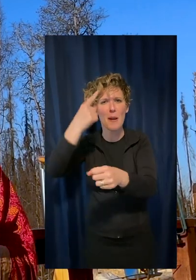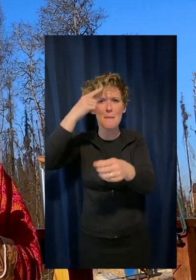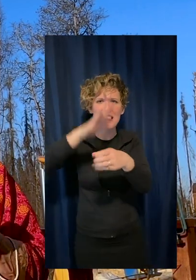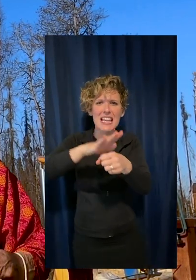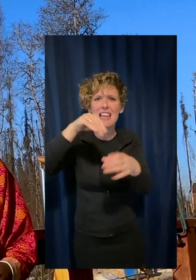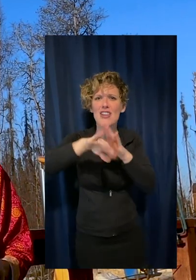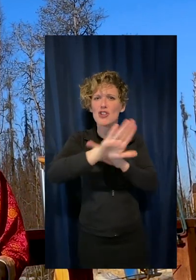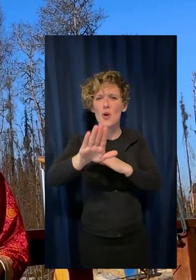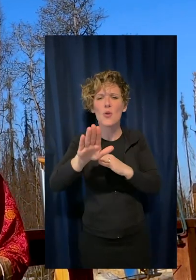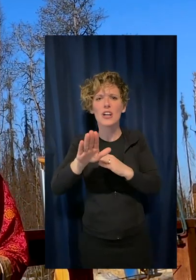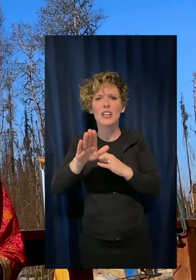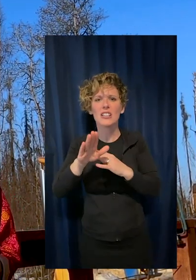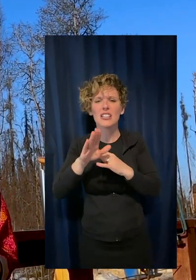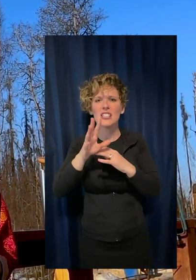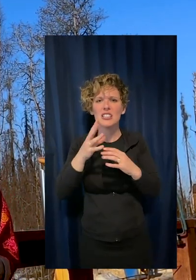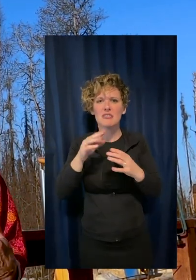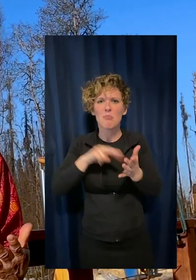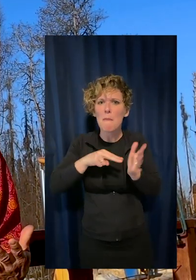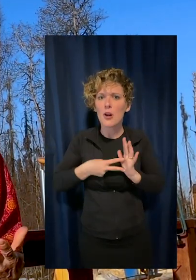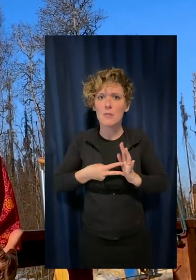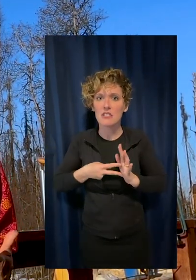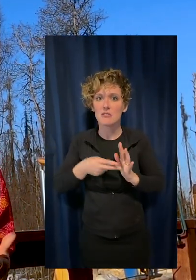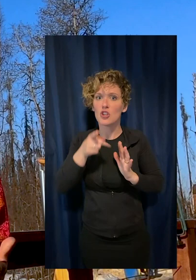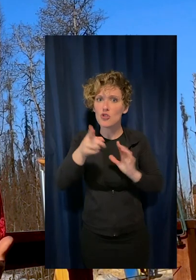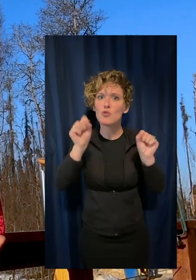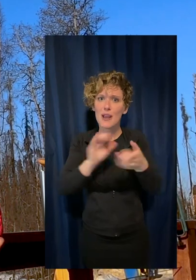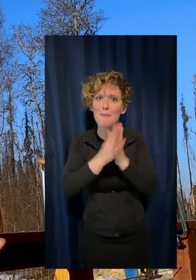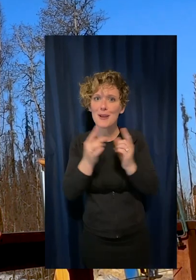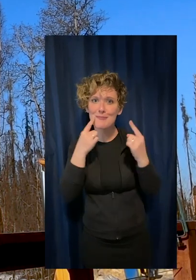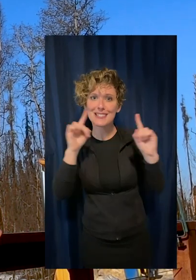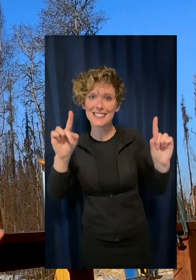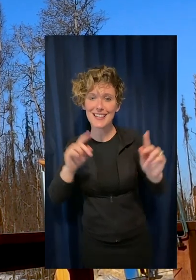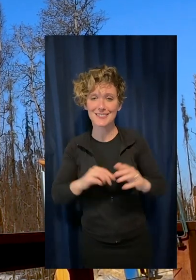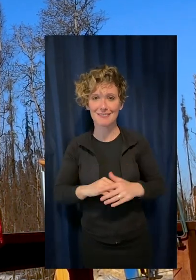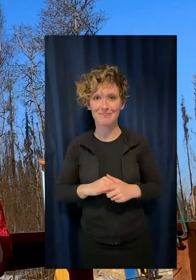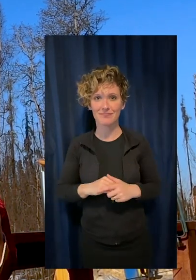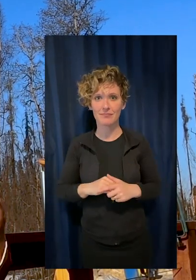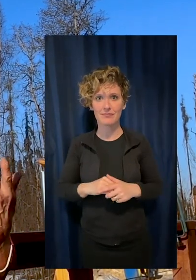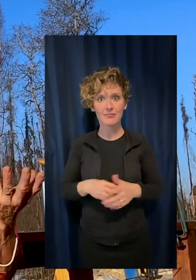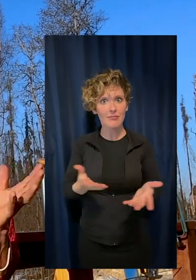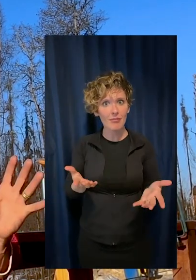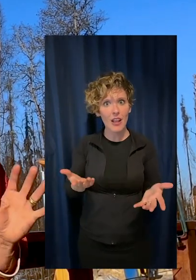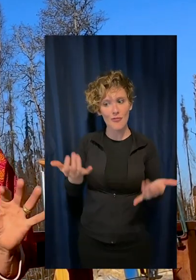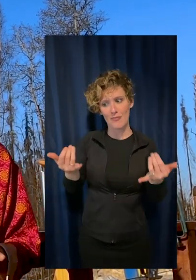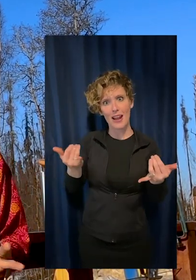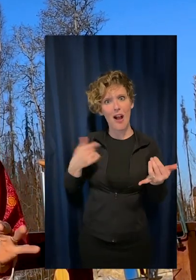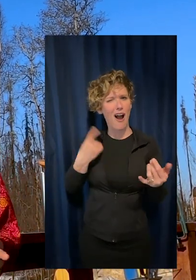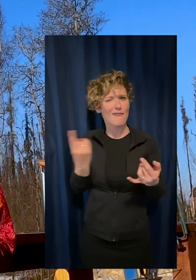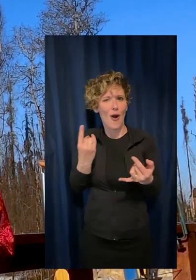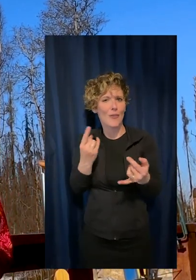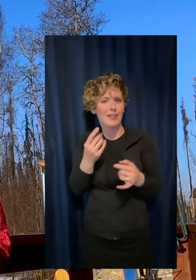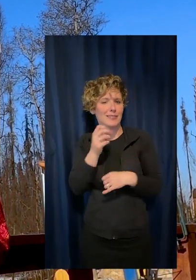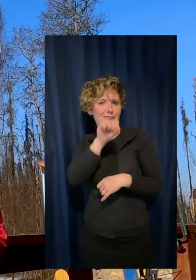is truthfully what you'll be most successful at. I'm finding myself now has always thought whimsical things